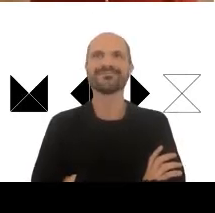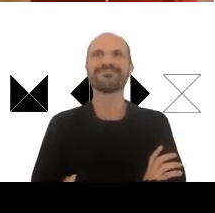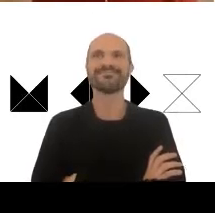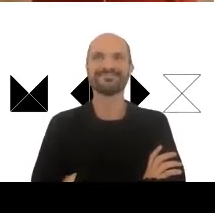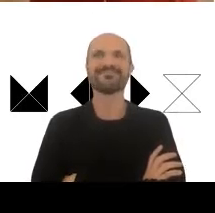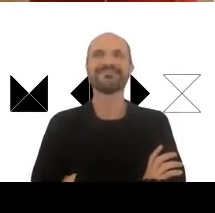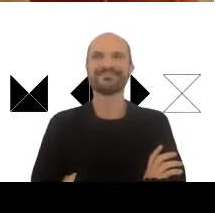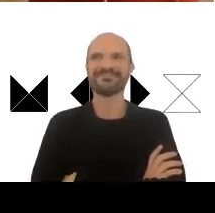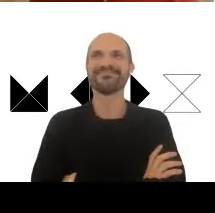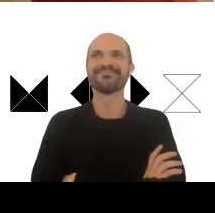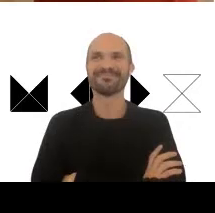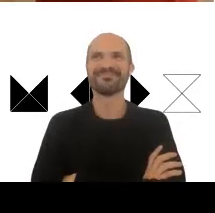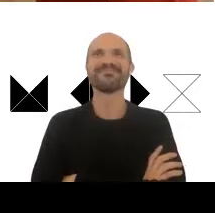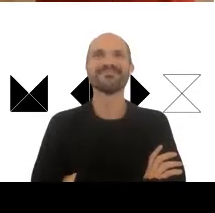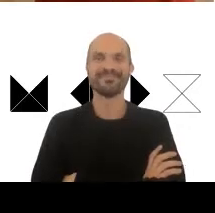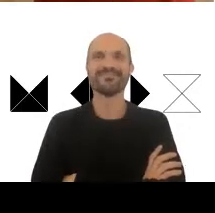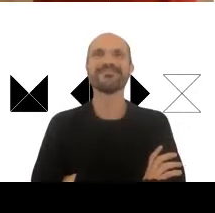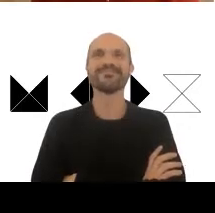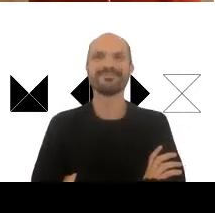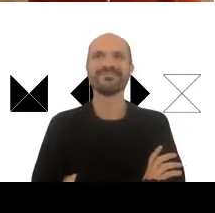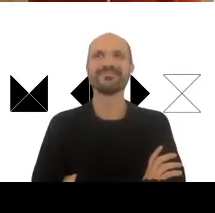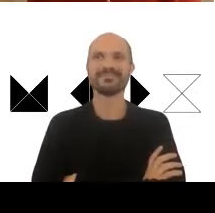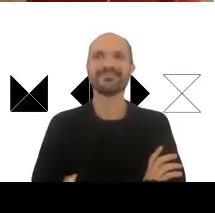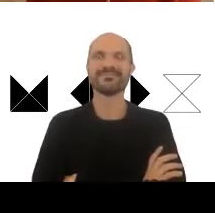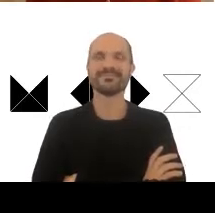we realized they were too heavy to